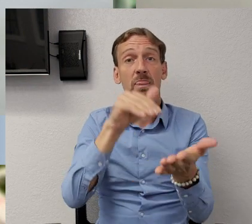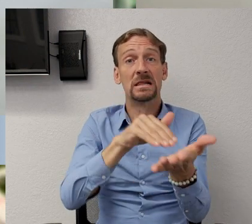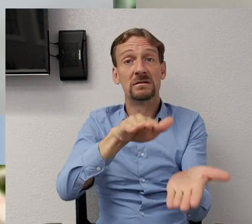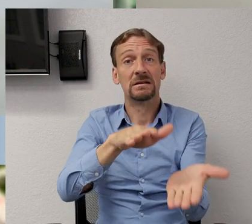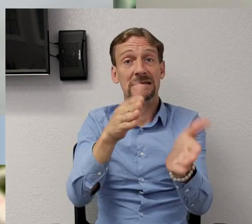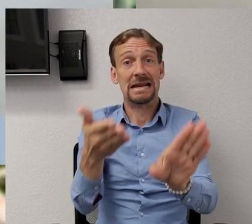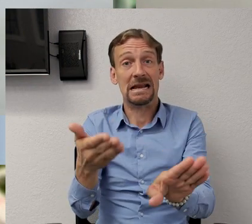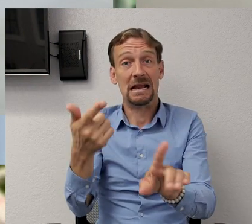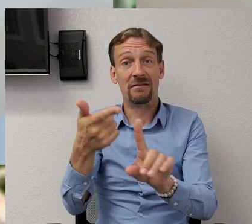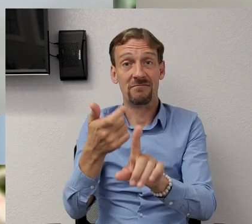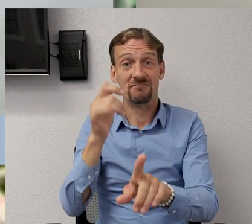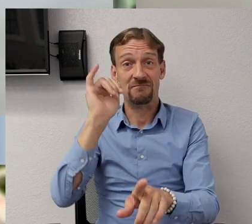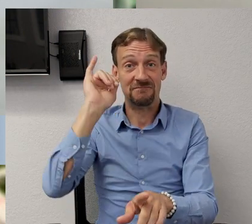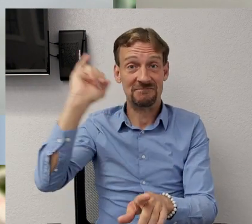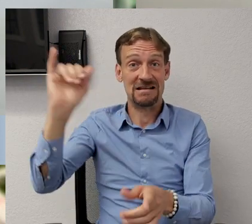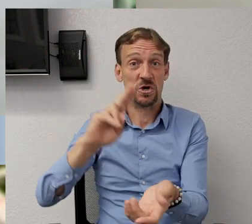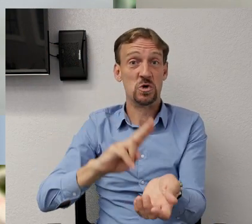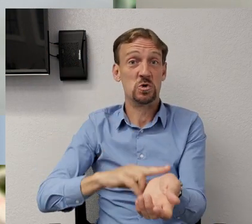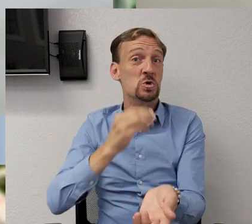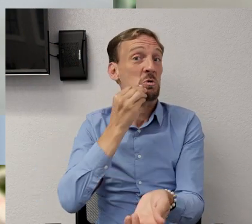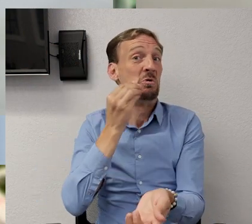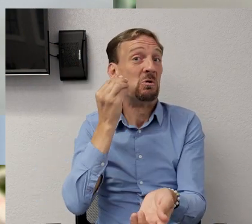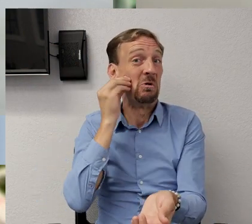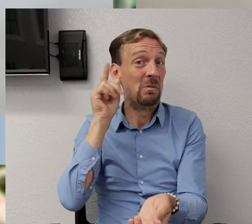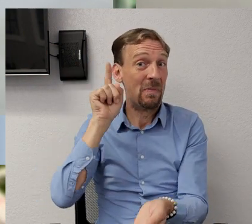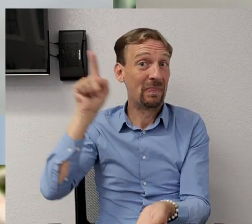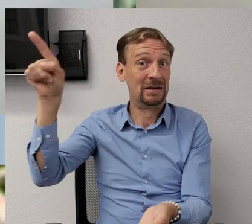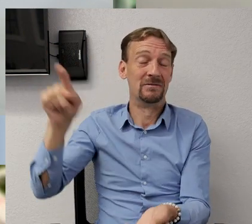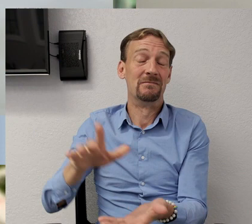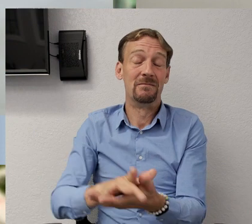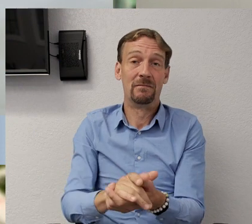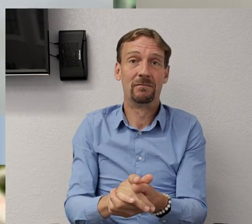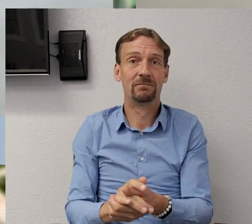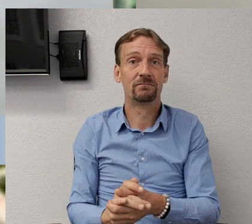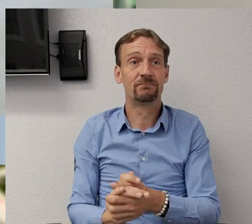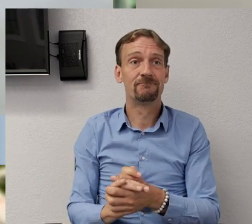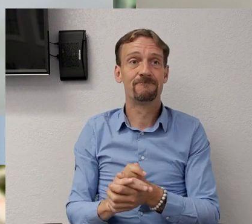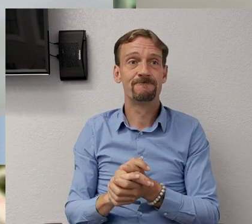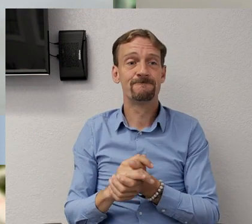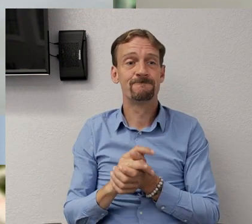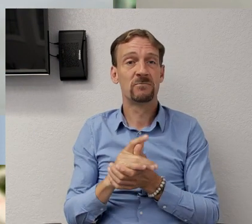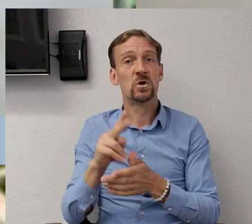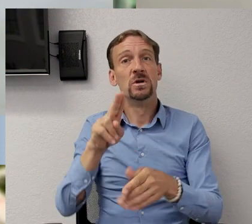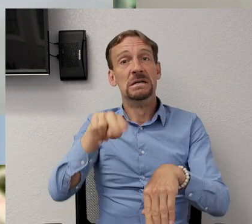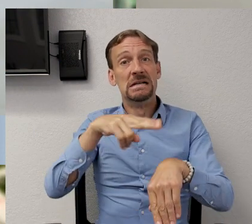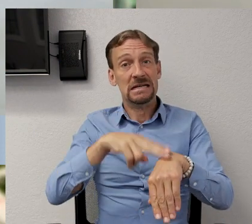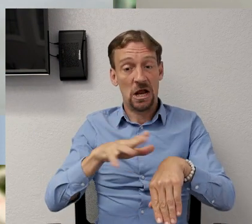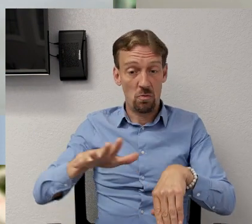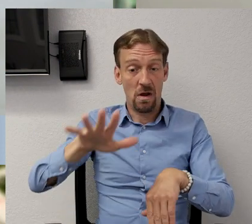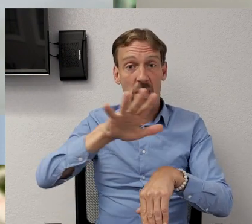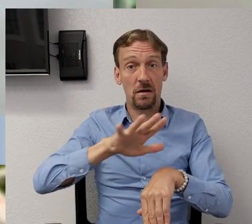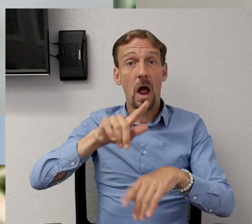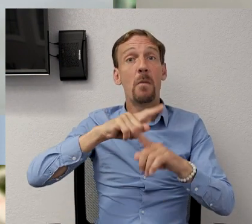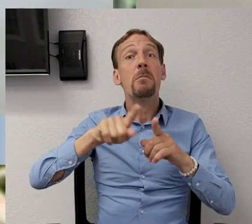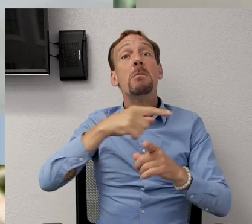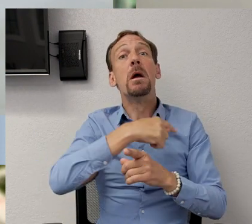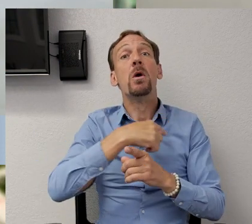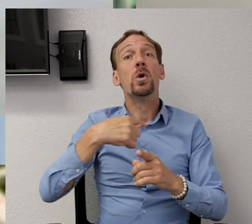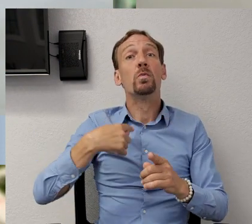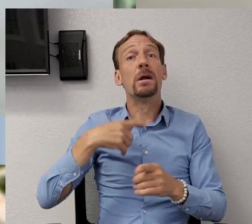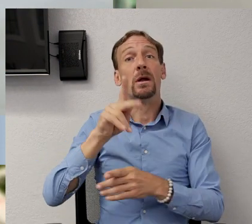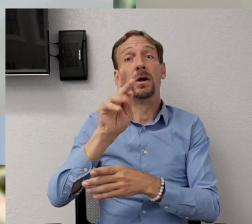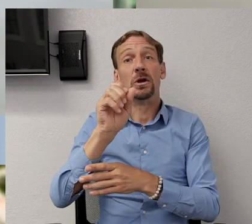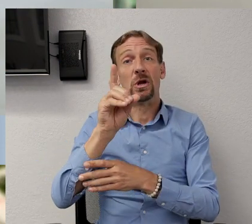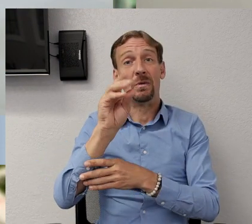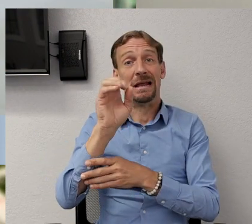deaths nationwide from nursing homes. But, I've mentioned before that Cuya Delta, we own